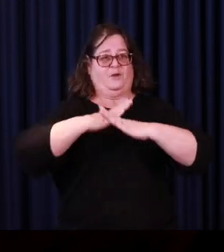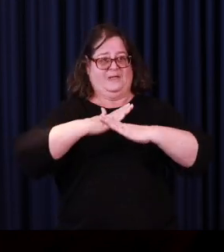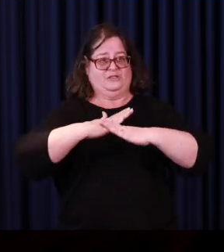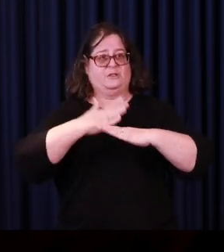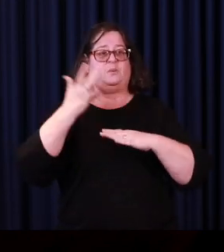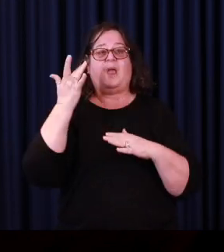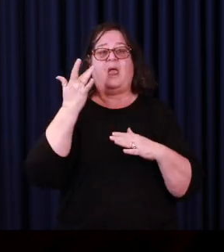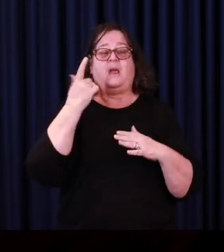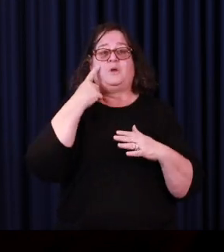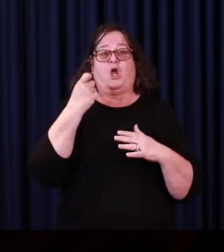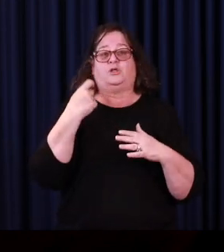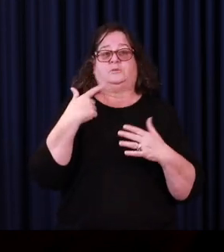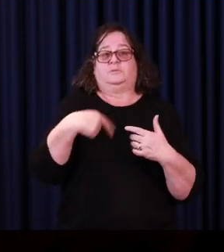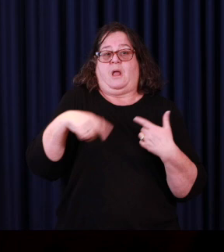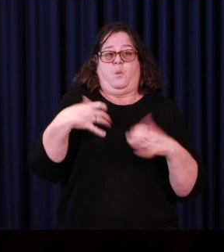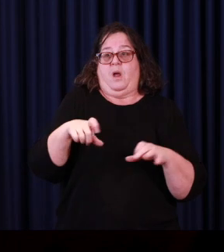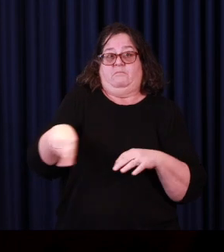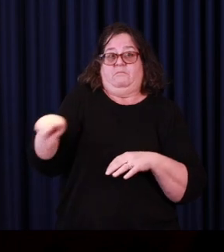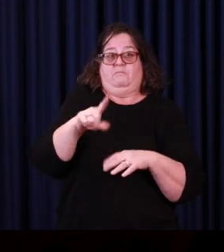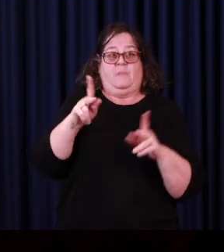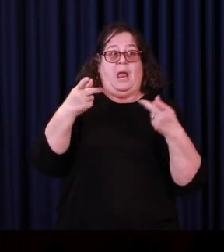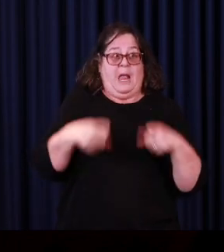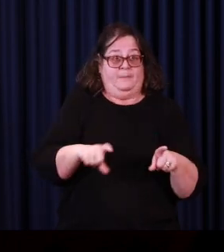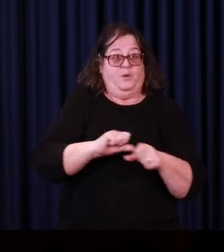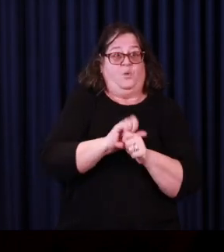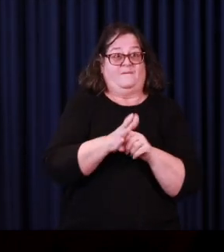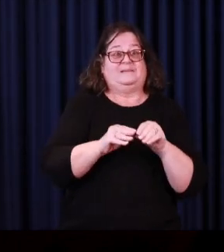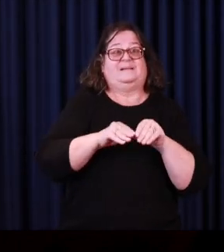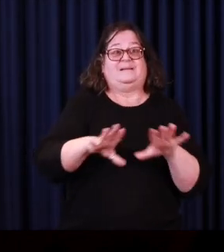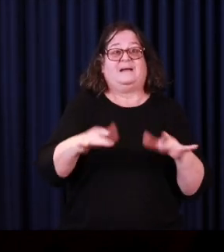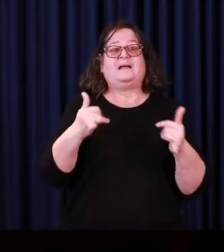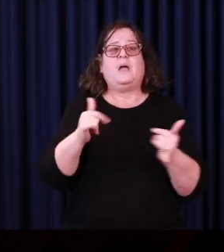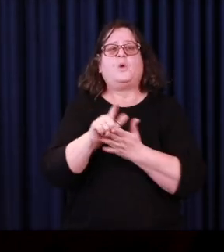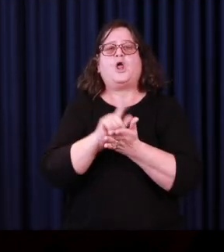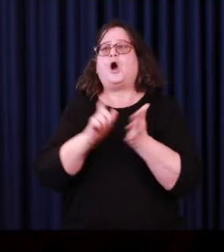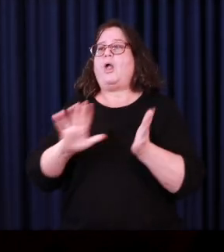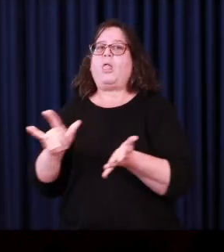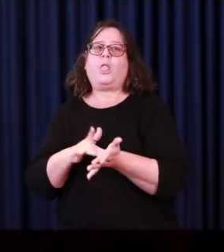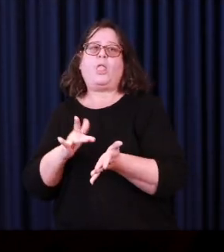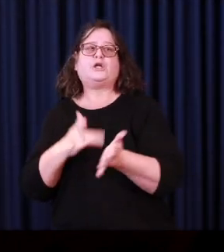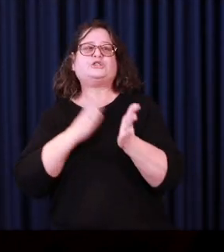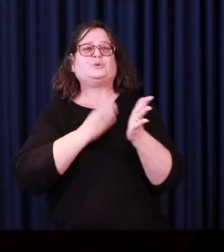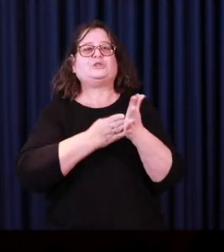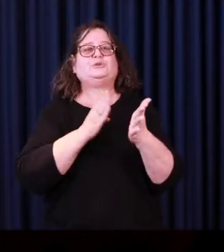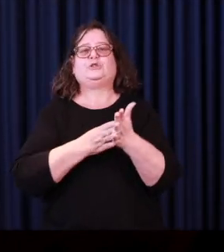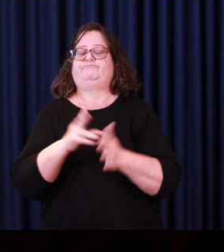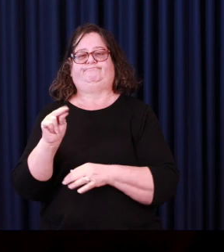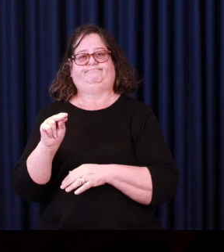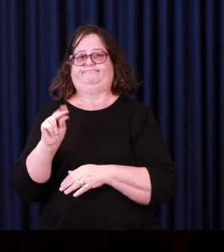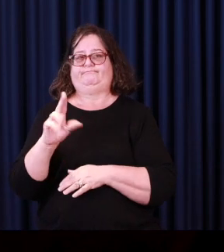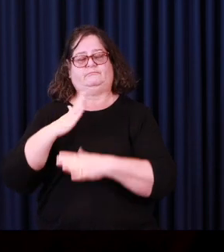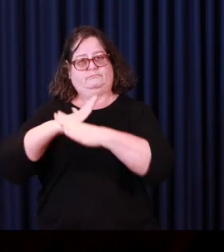the pockets of trial attorneys with frivolous lawsuits. There's also an opportunity for a modernized